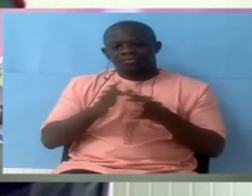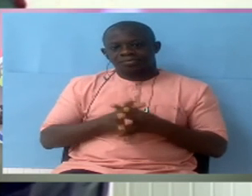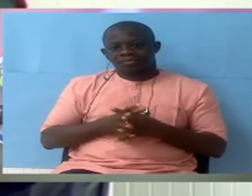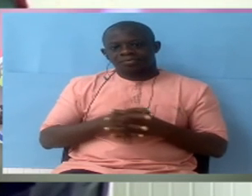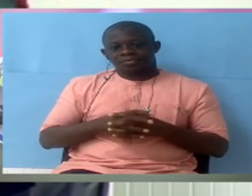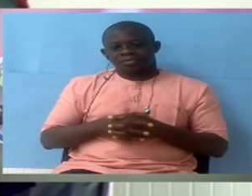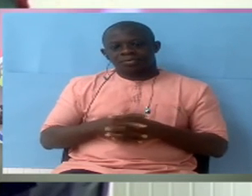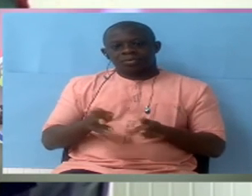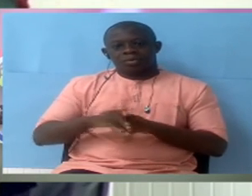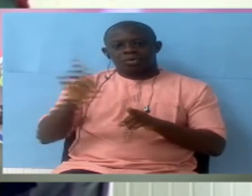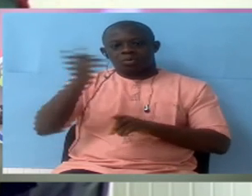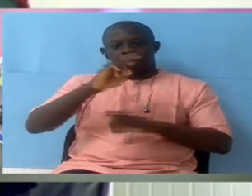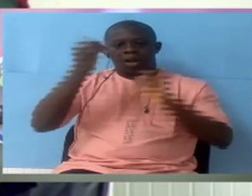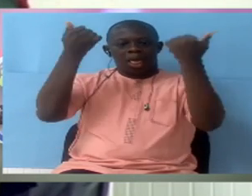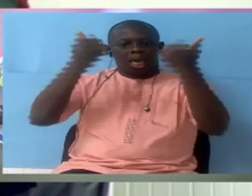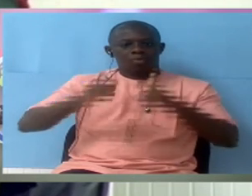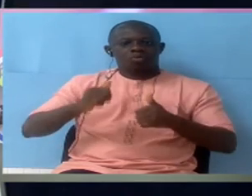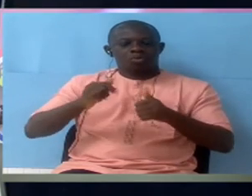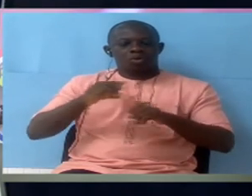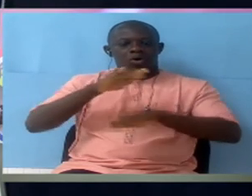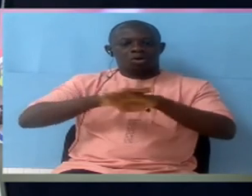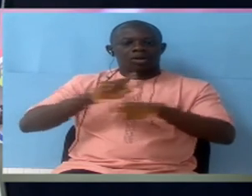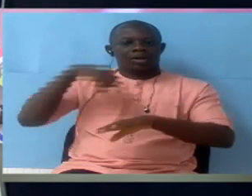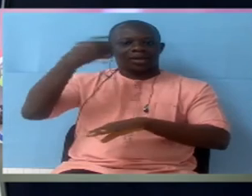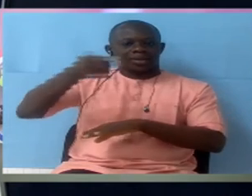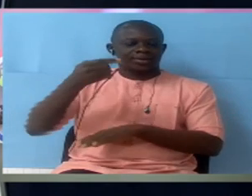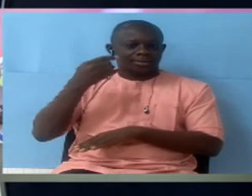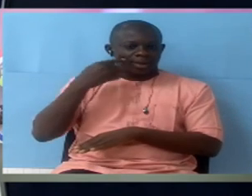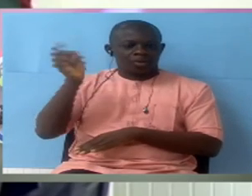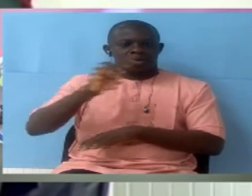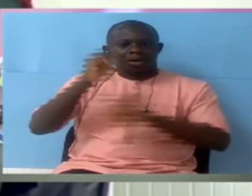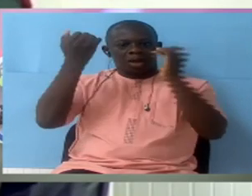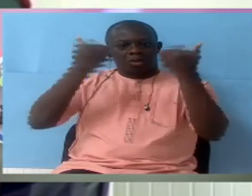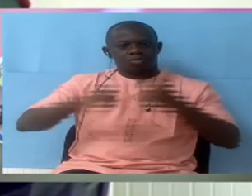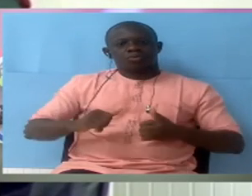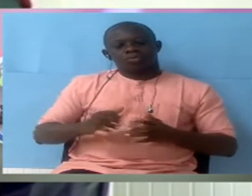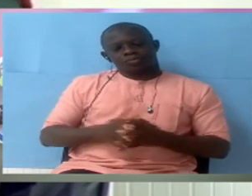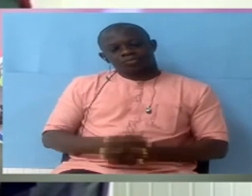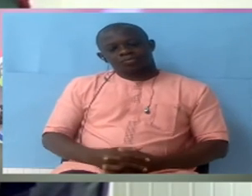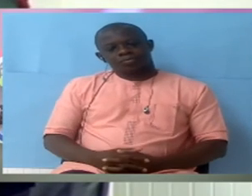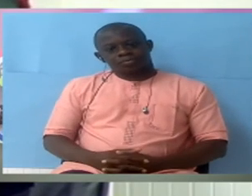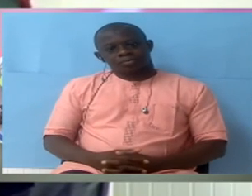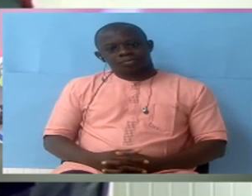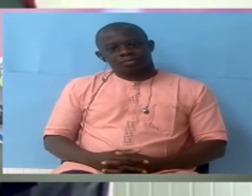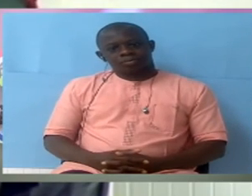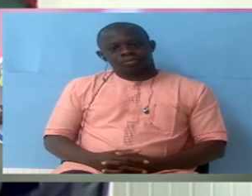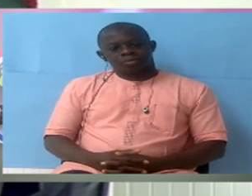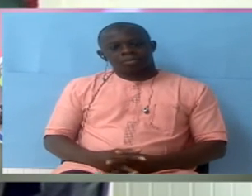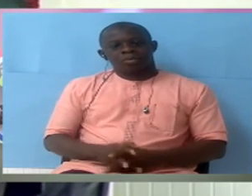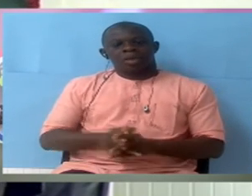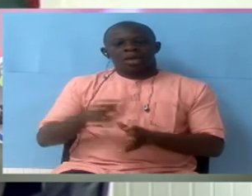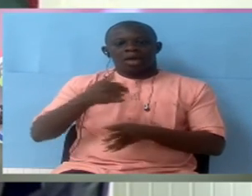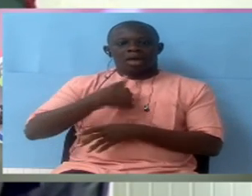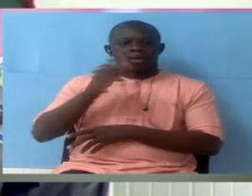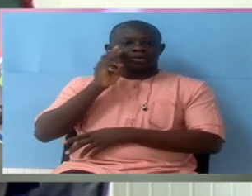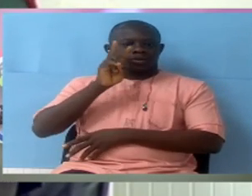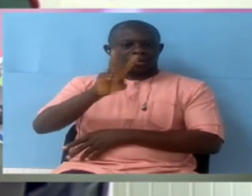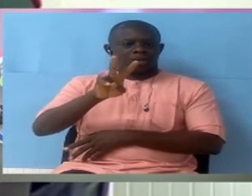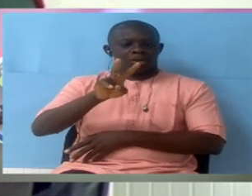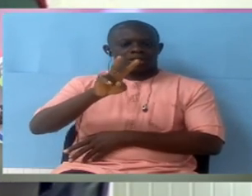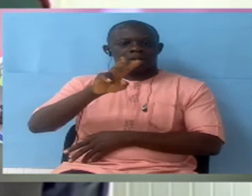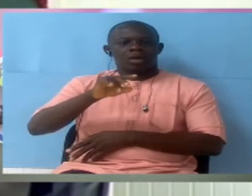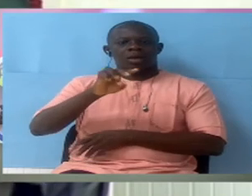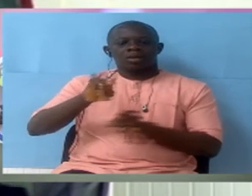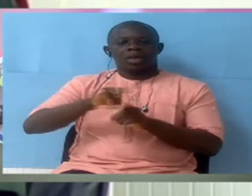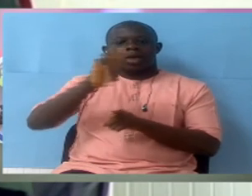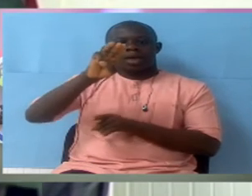nek. What happened the following day? Lana xew ci Alexa. I saw Major Wassa Kamara, Captain